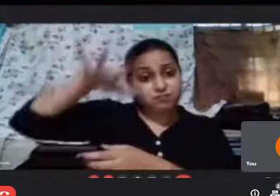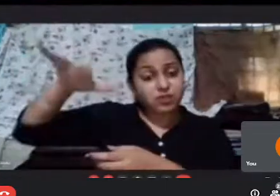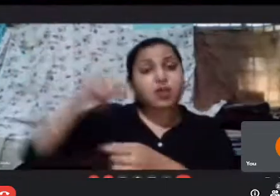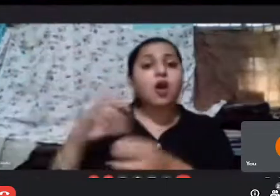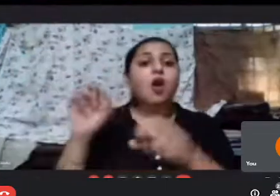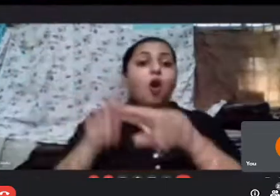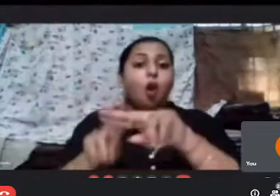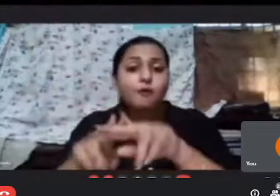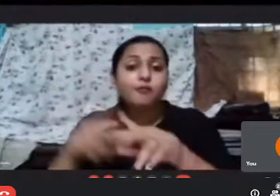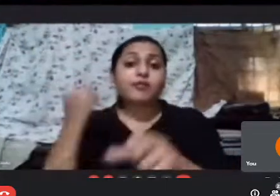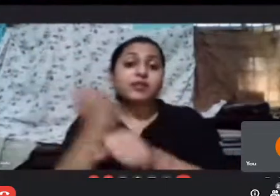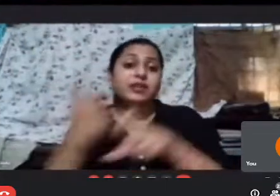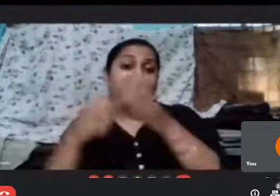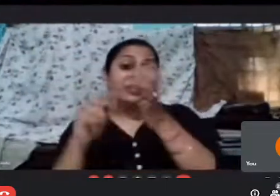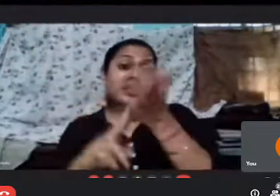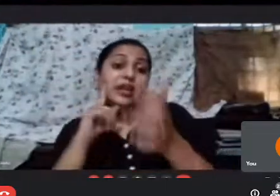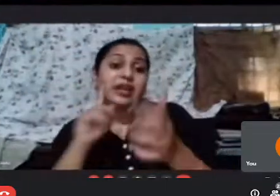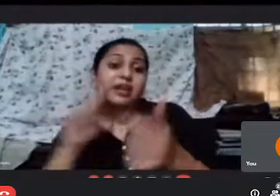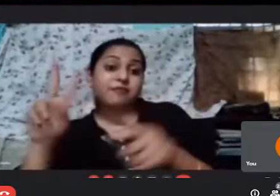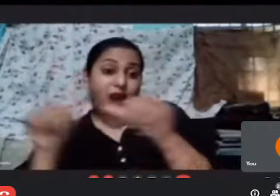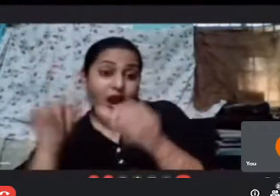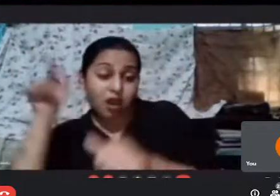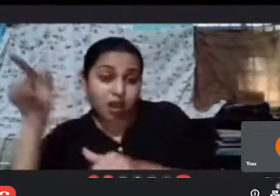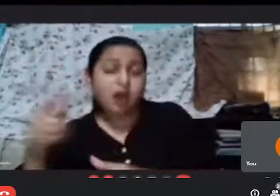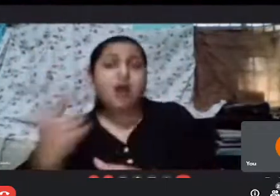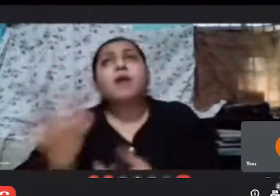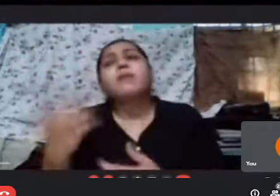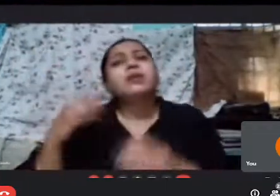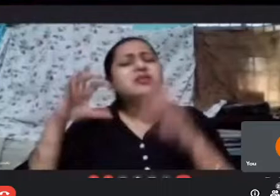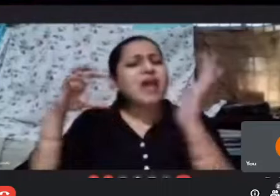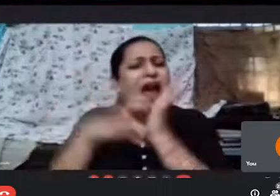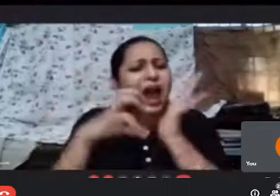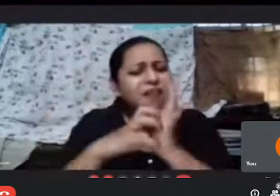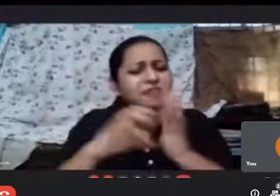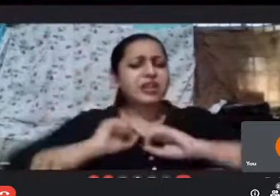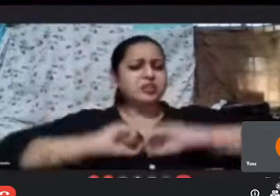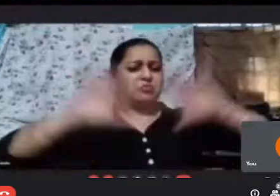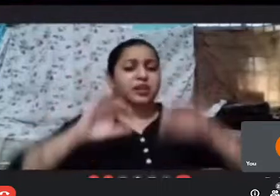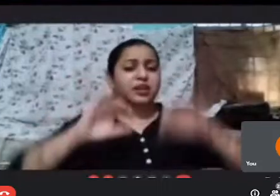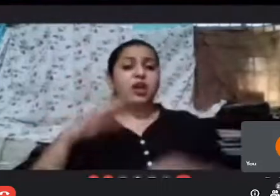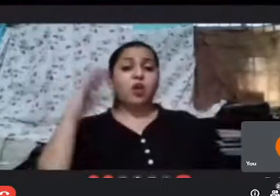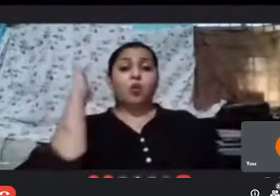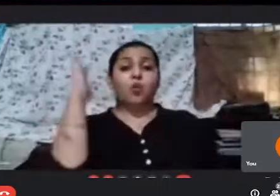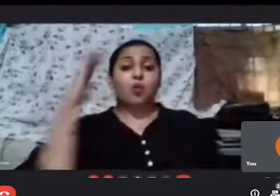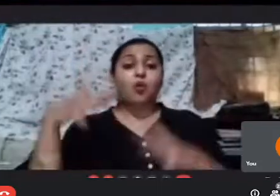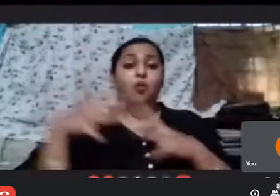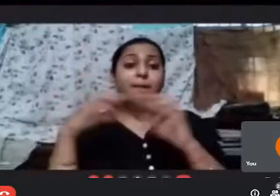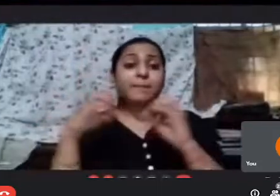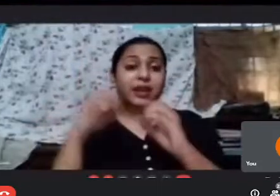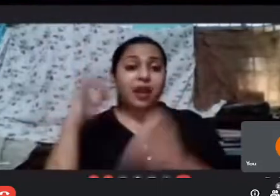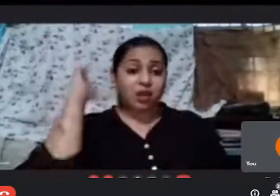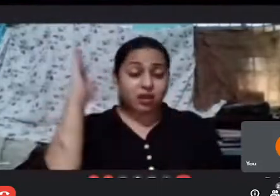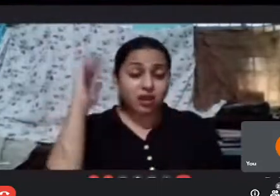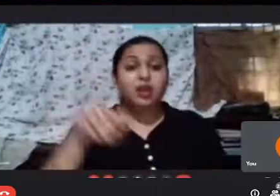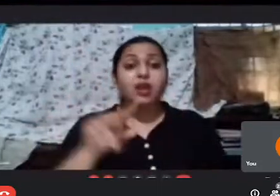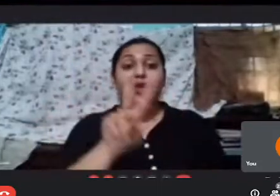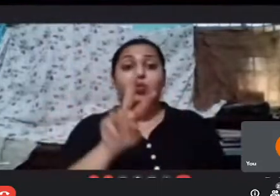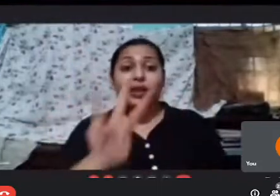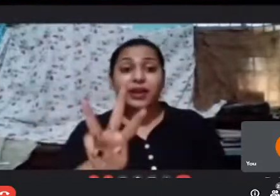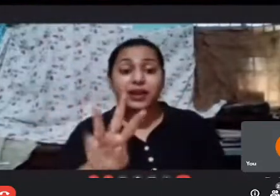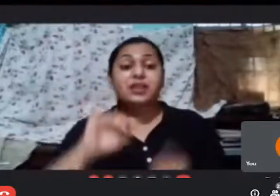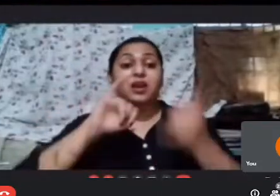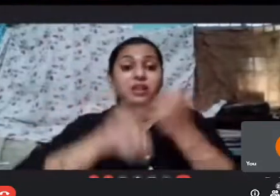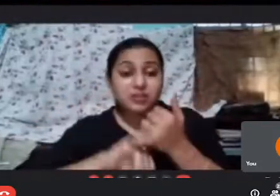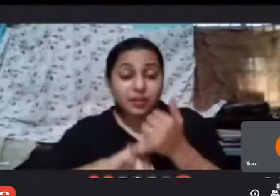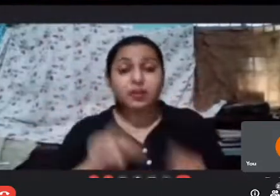UNOG, are organizing a webinar today, the 23rd September 2021,